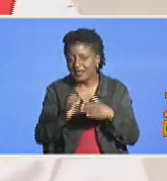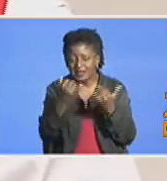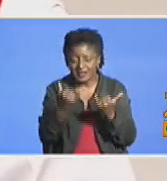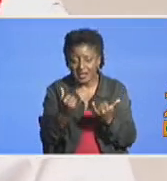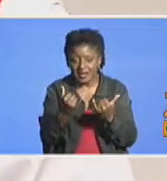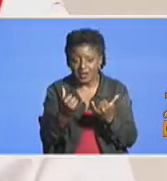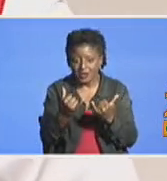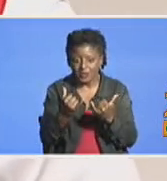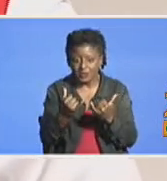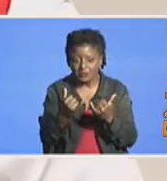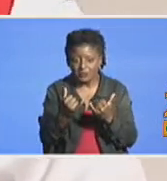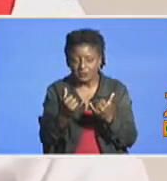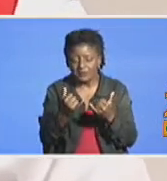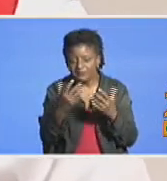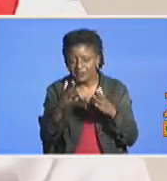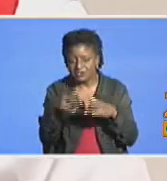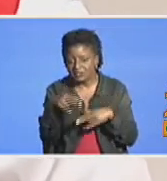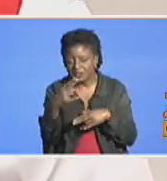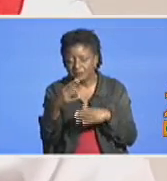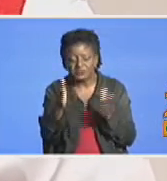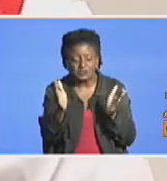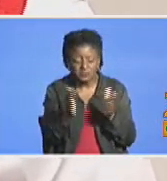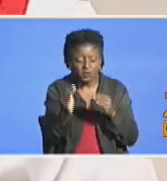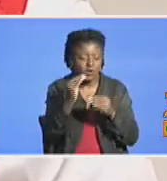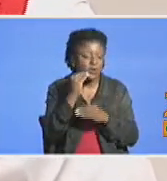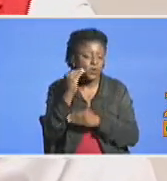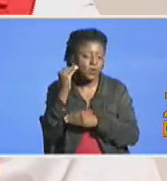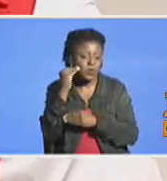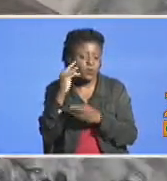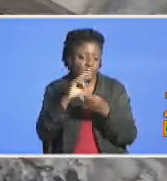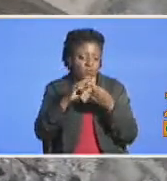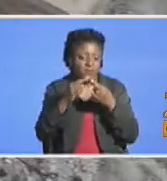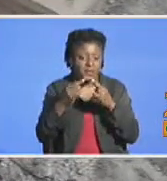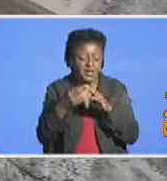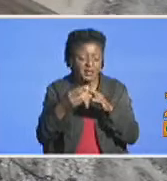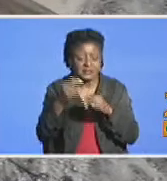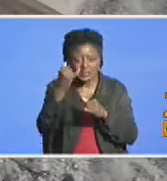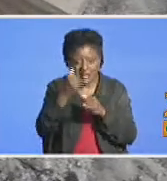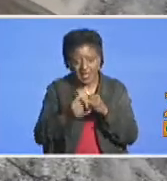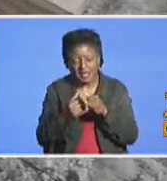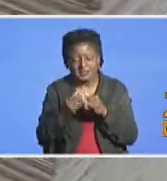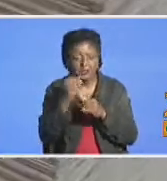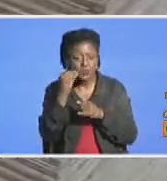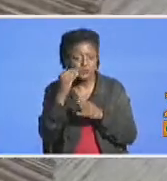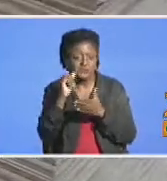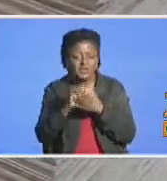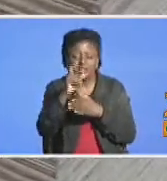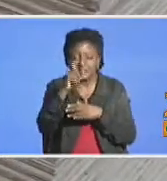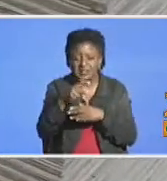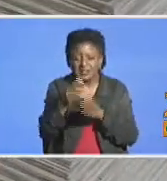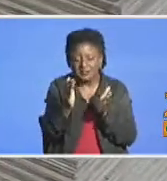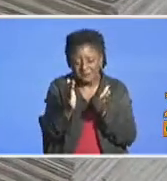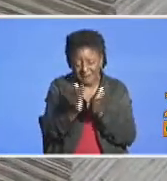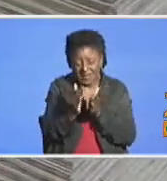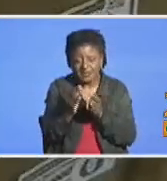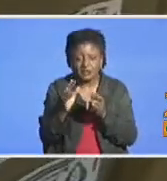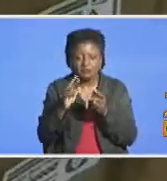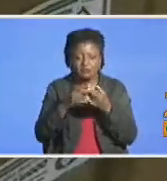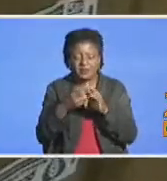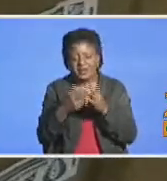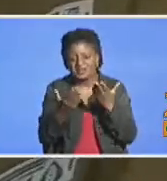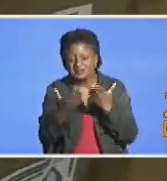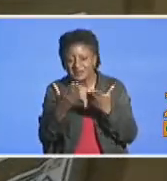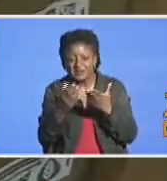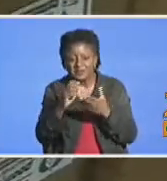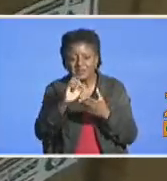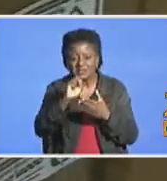home repairs. The last homes that needed to have just minor repairs, maybe sheetrock, maybe some